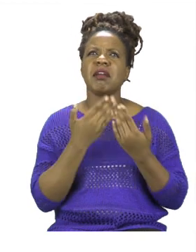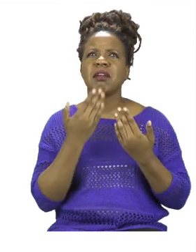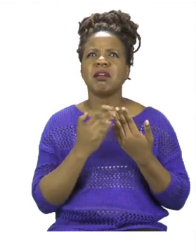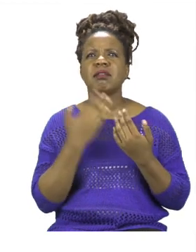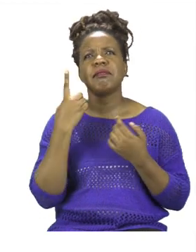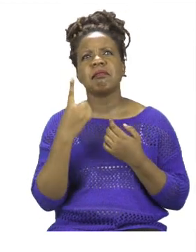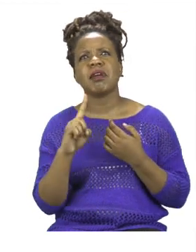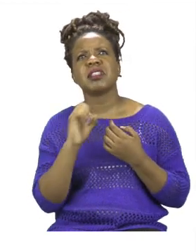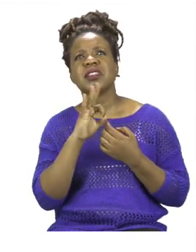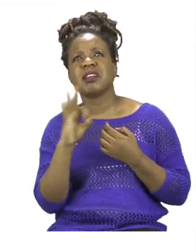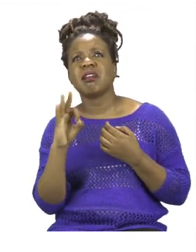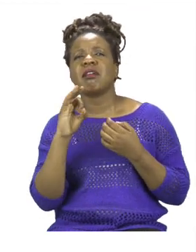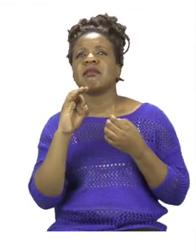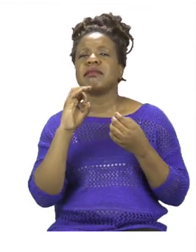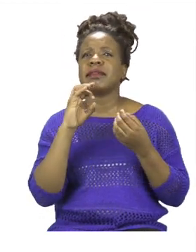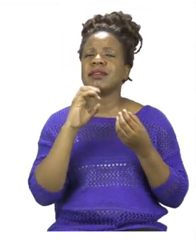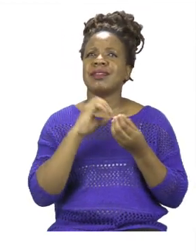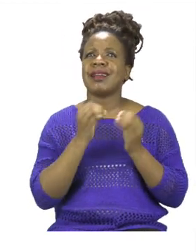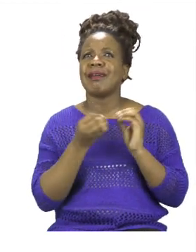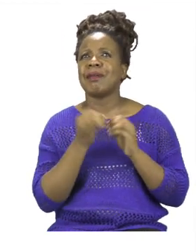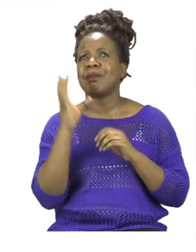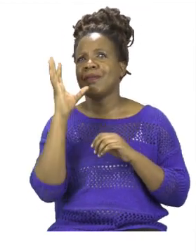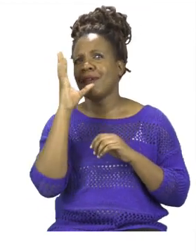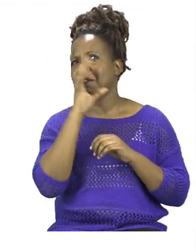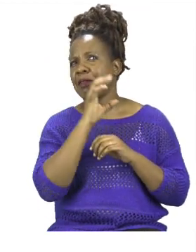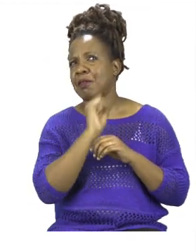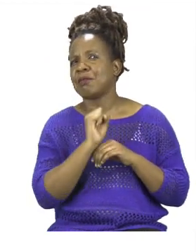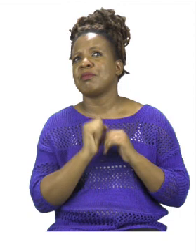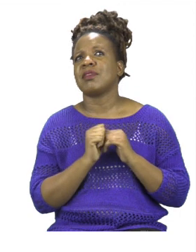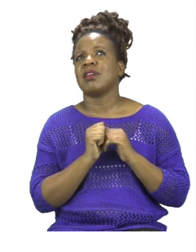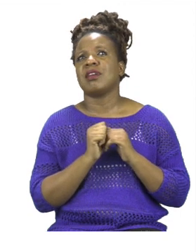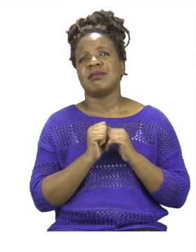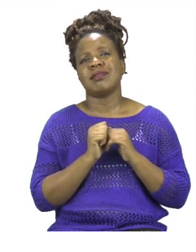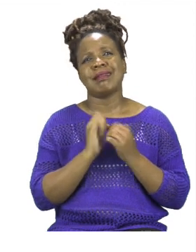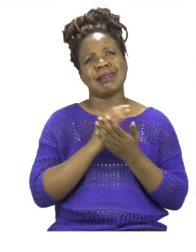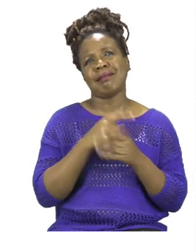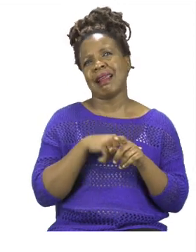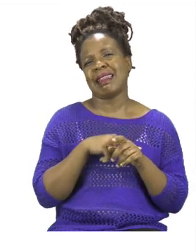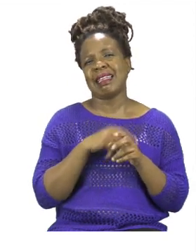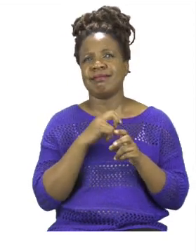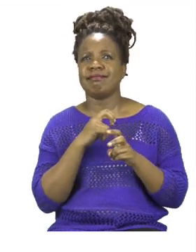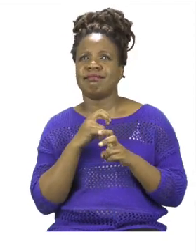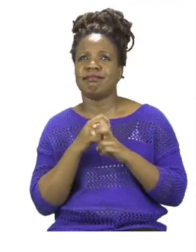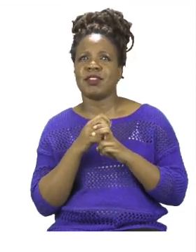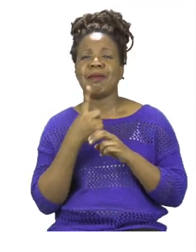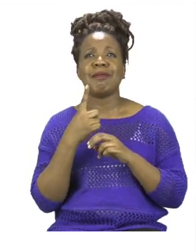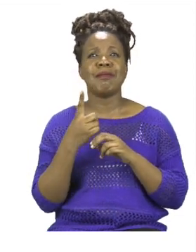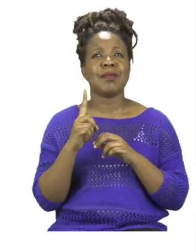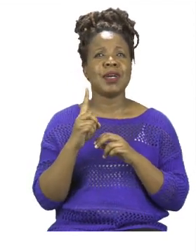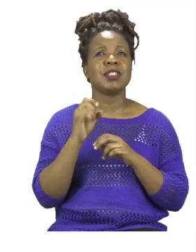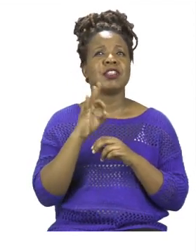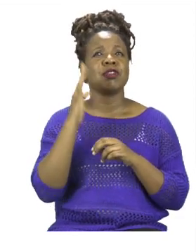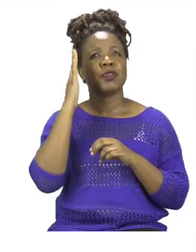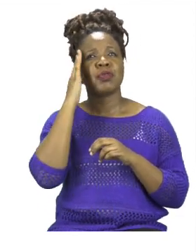the answers very, very quickly, because if we do not use the